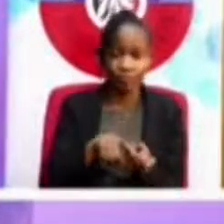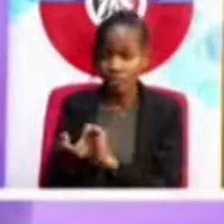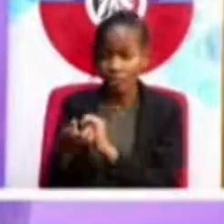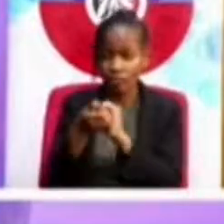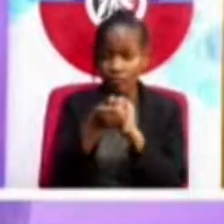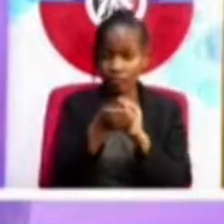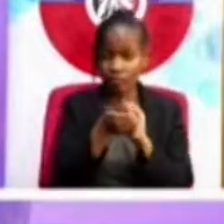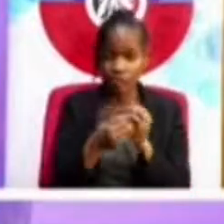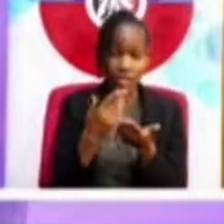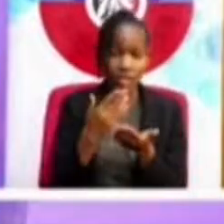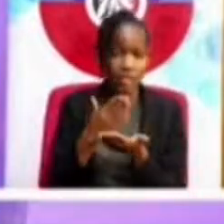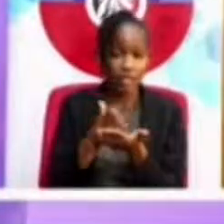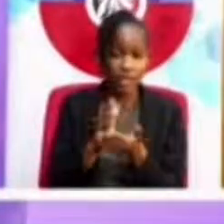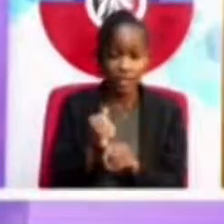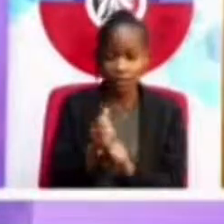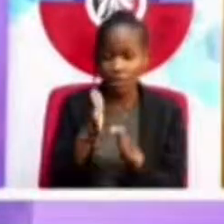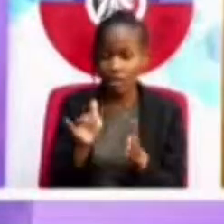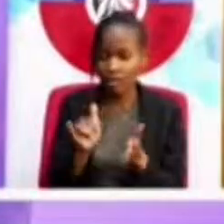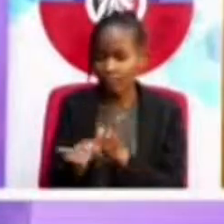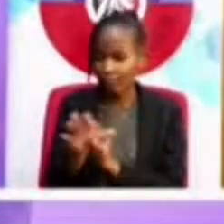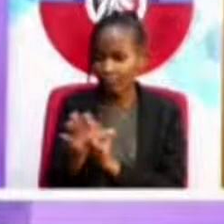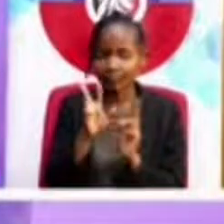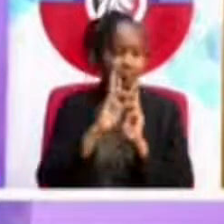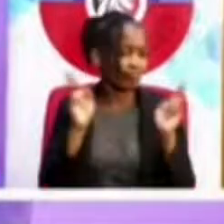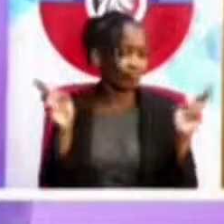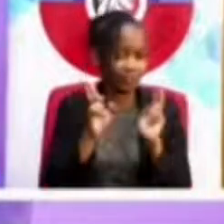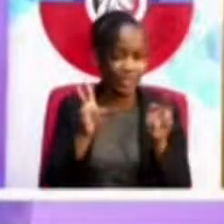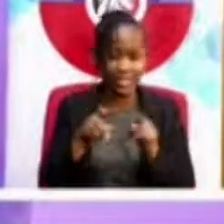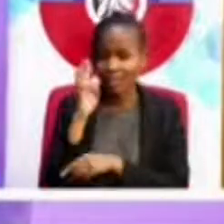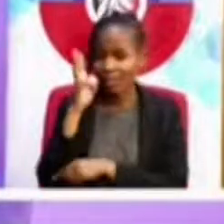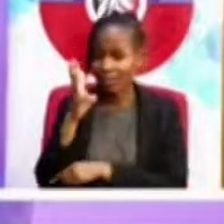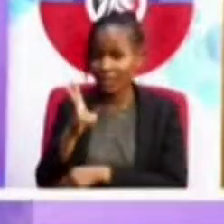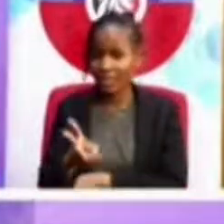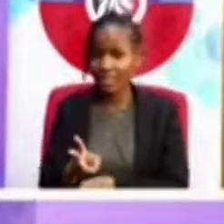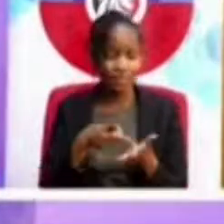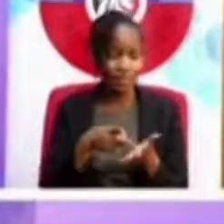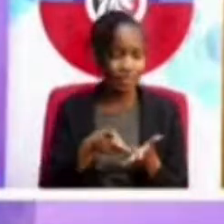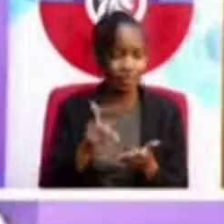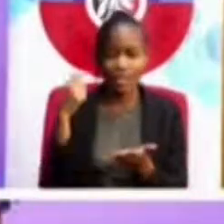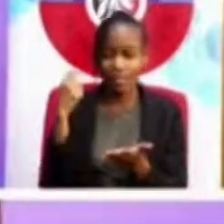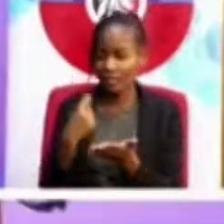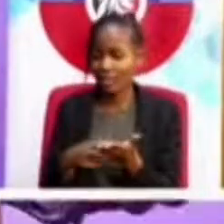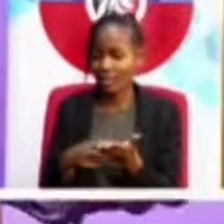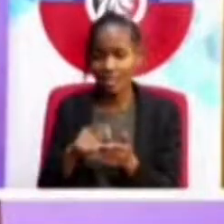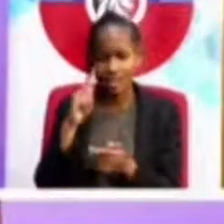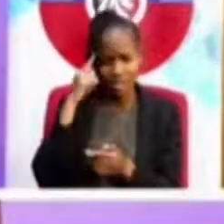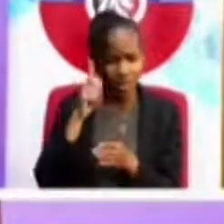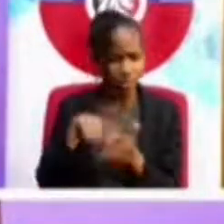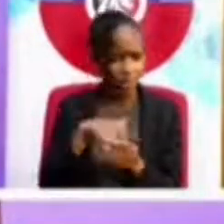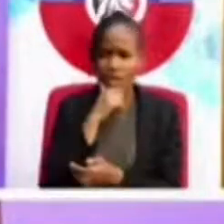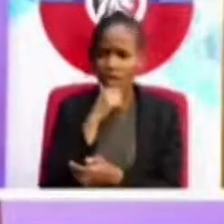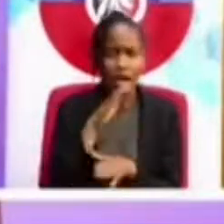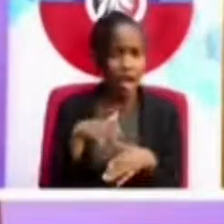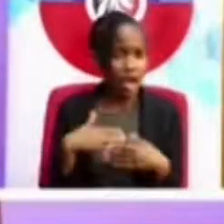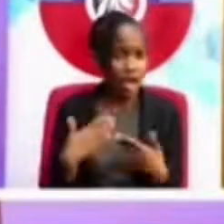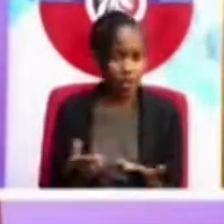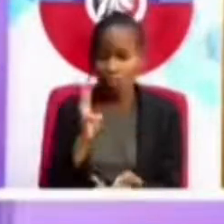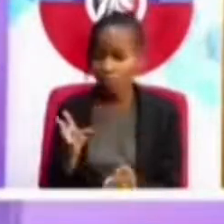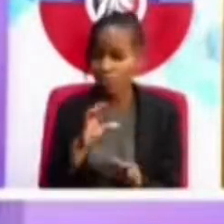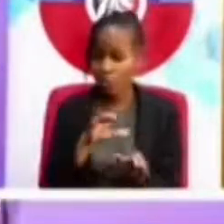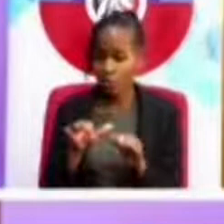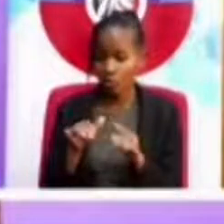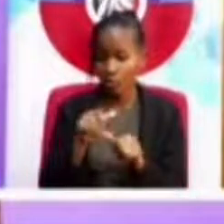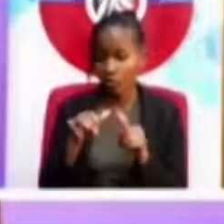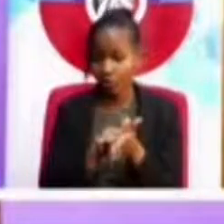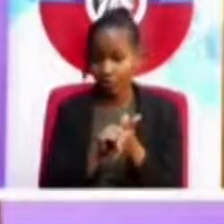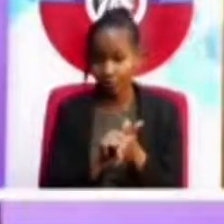that area, and they are ready and willing to pay the taxes. I think what they were wondering is how we are going to go about it. So